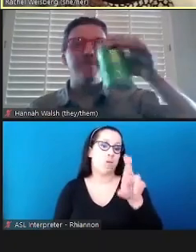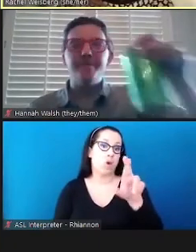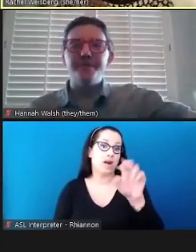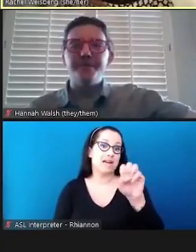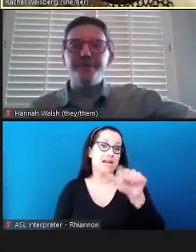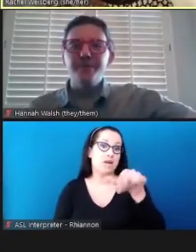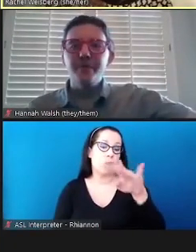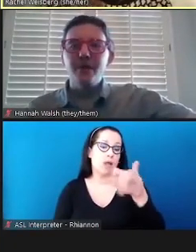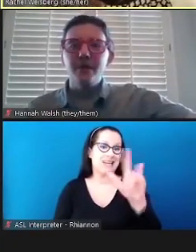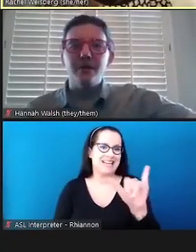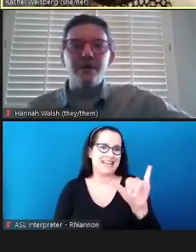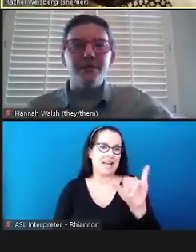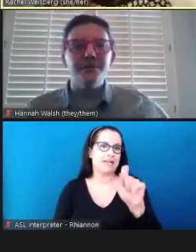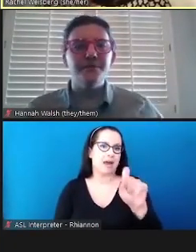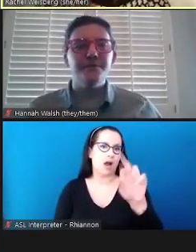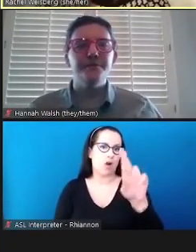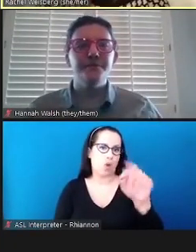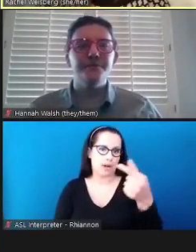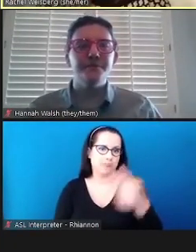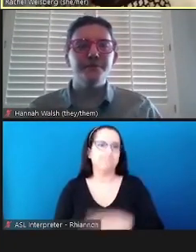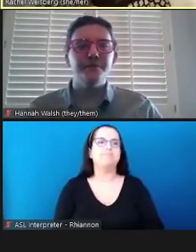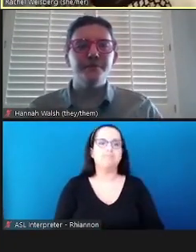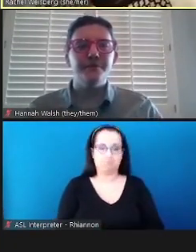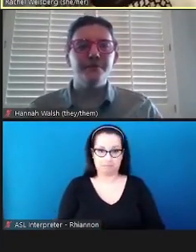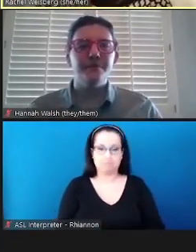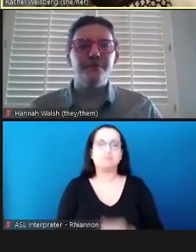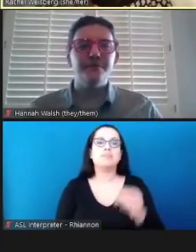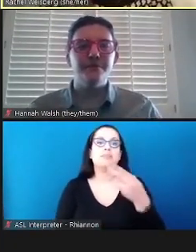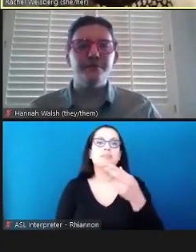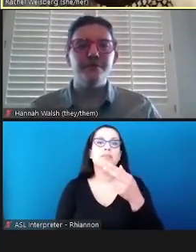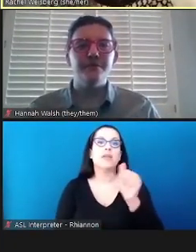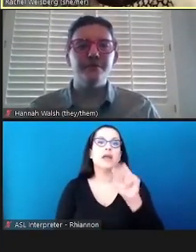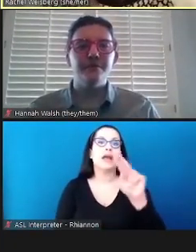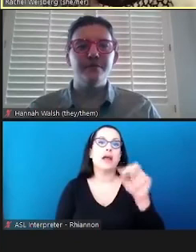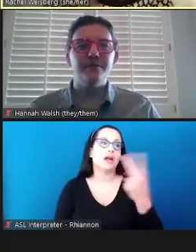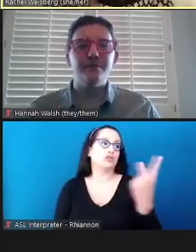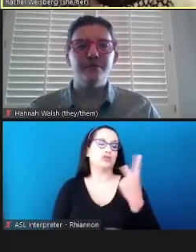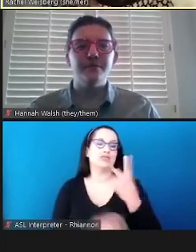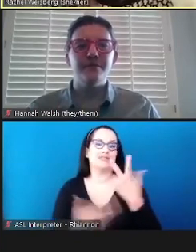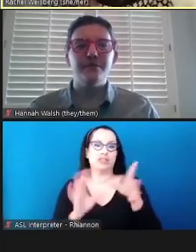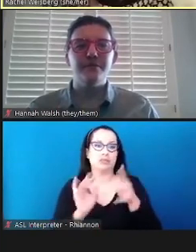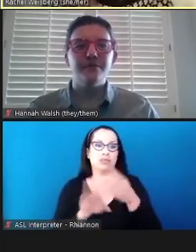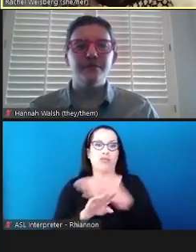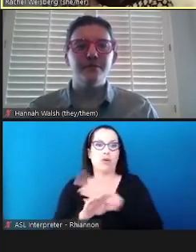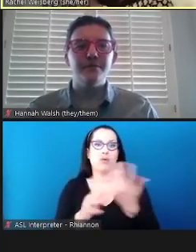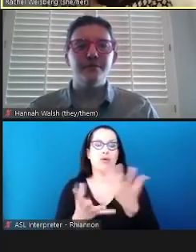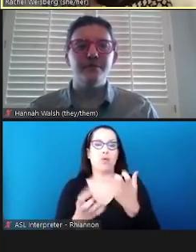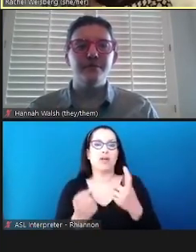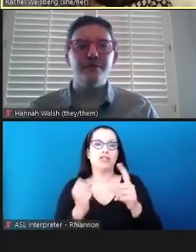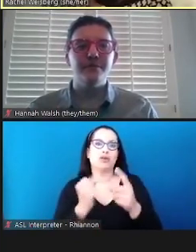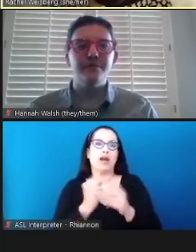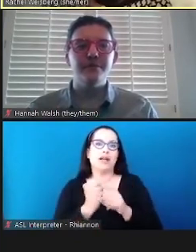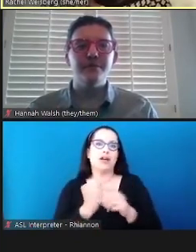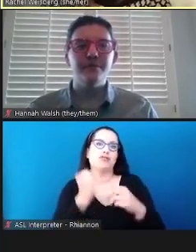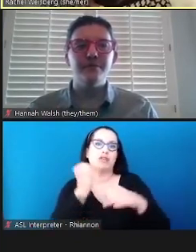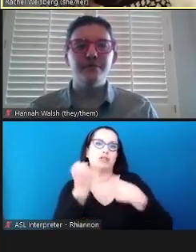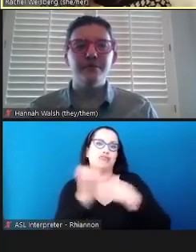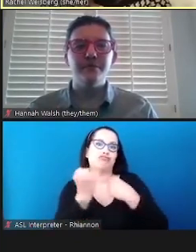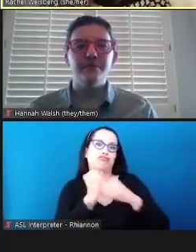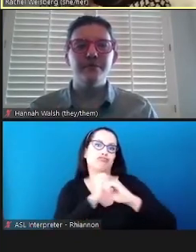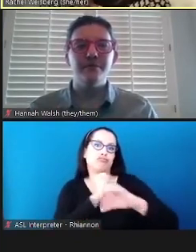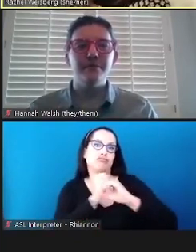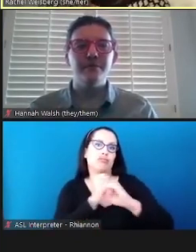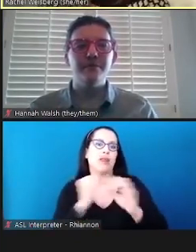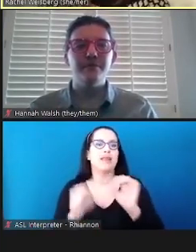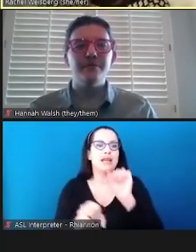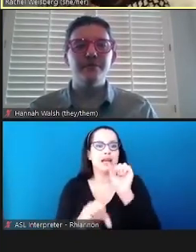www.equipforequality.org. As Hannah and I both have mentioned before, we wanted to put in a plug for what we call the Employment Rights Helpline. It's where Hannah